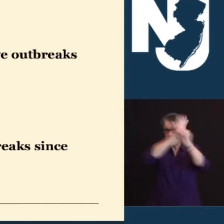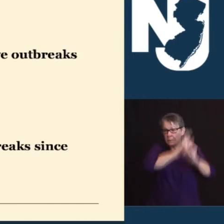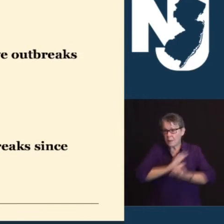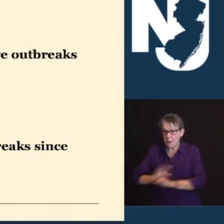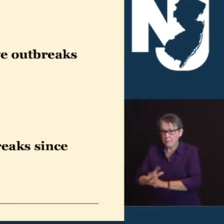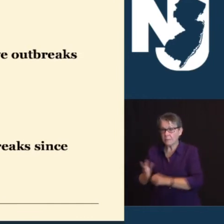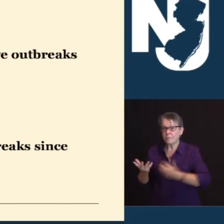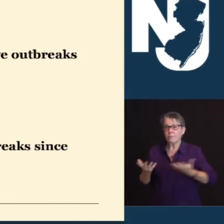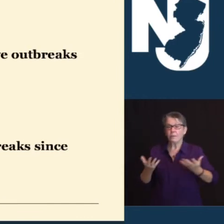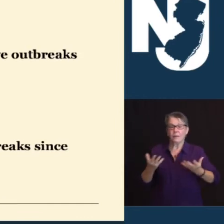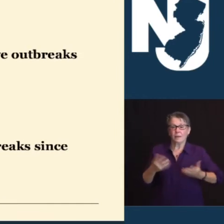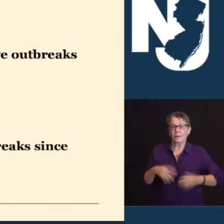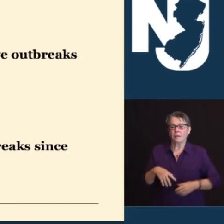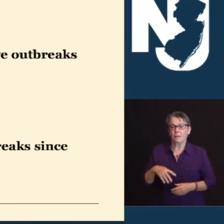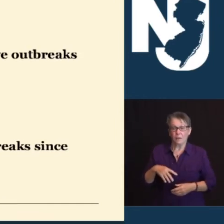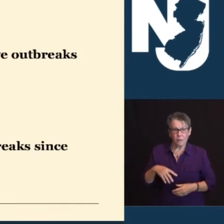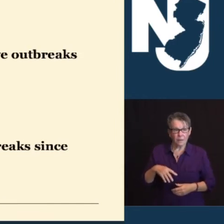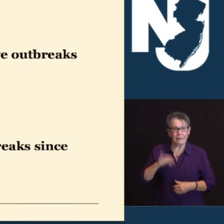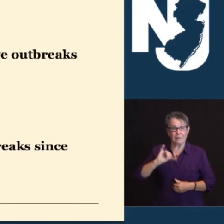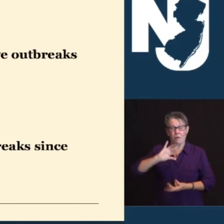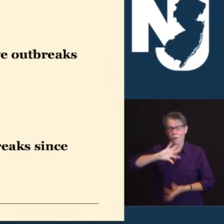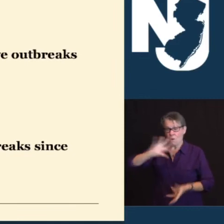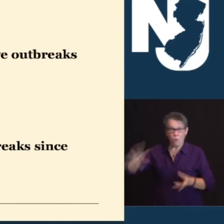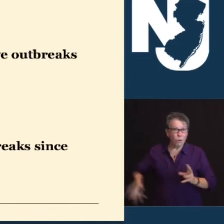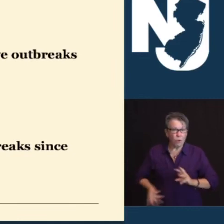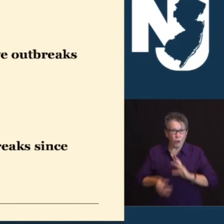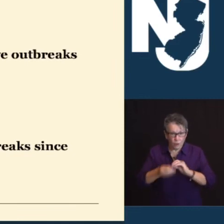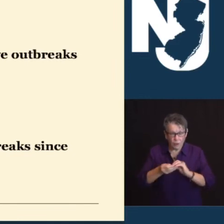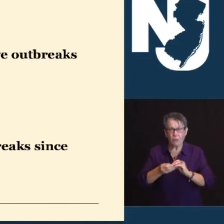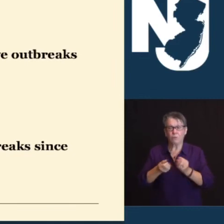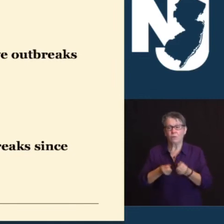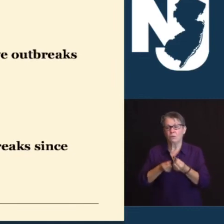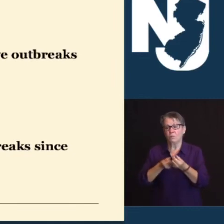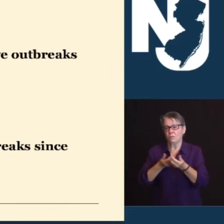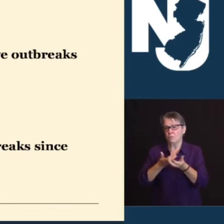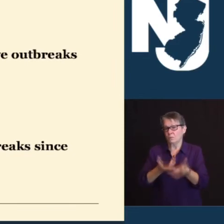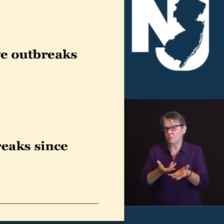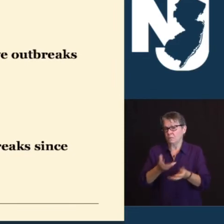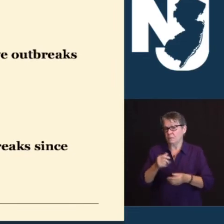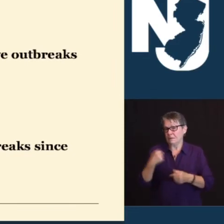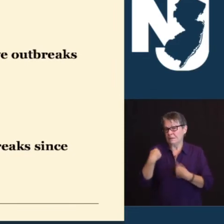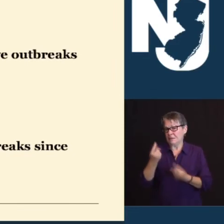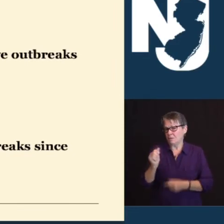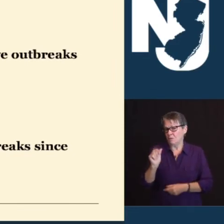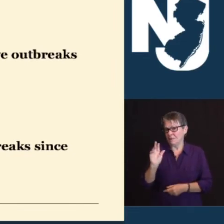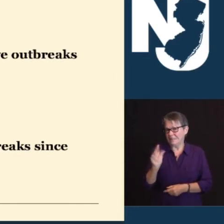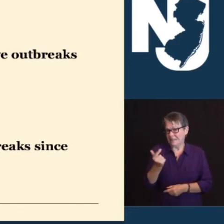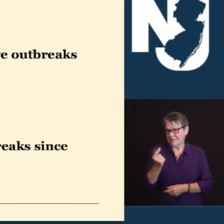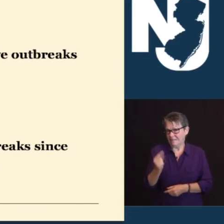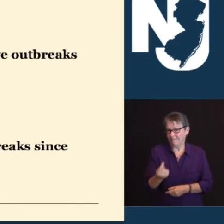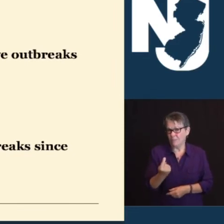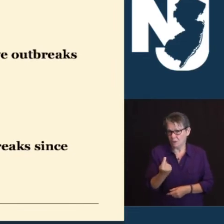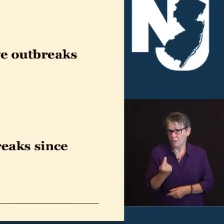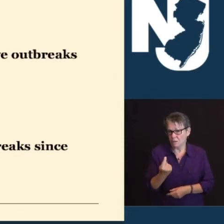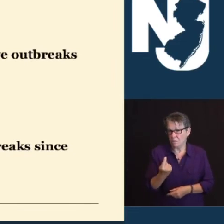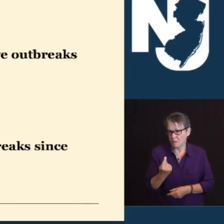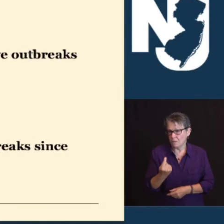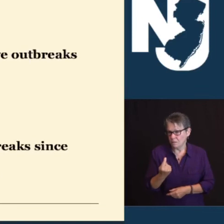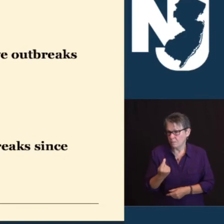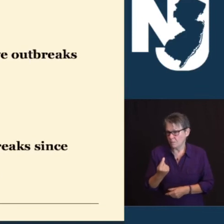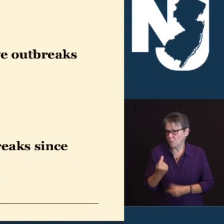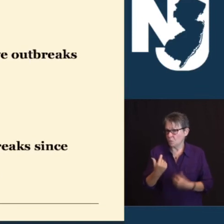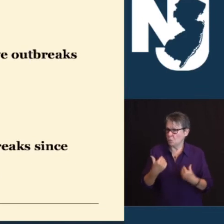That's 56 different buildings out of over 3,000 over which the Department of Education